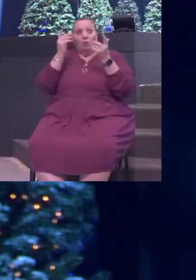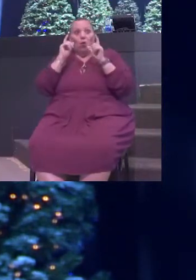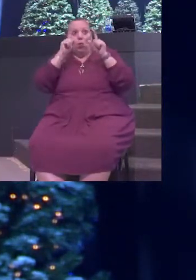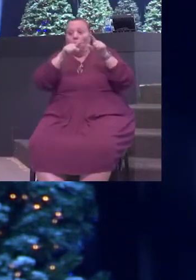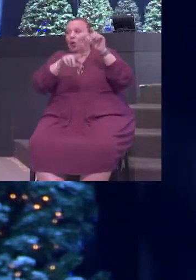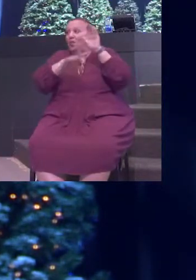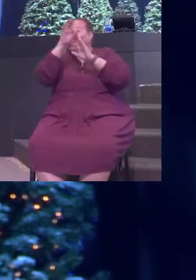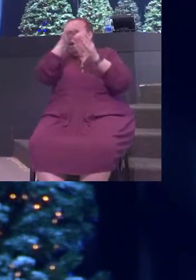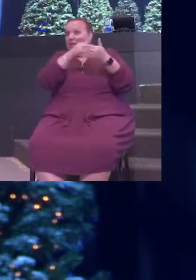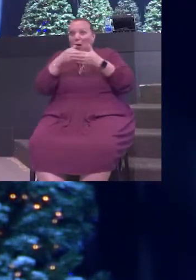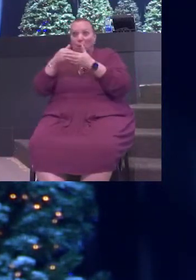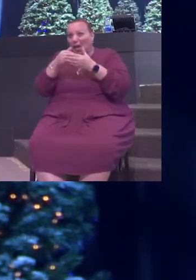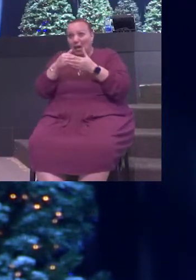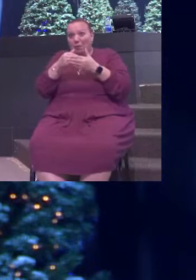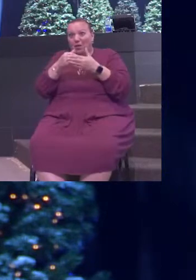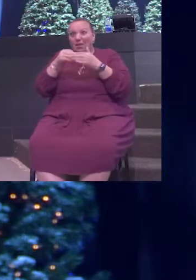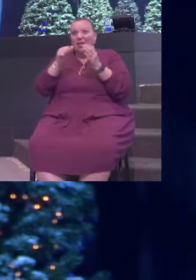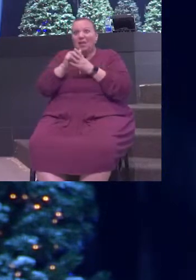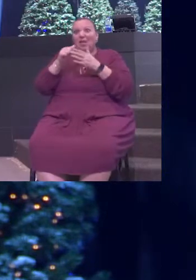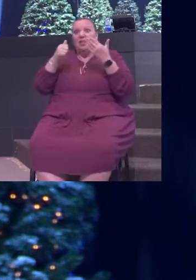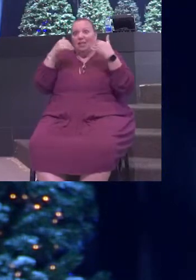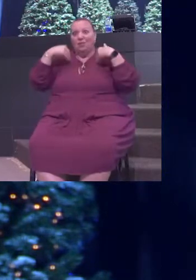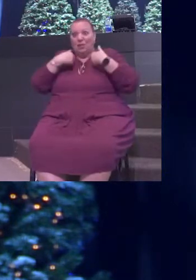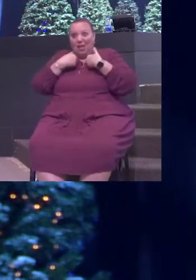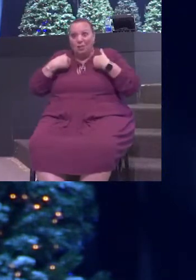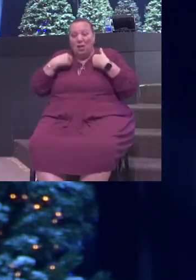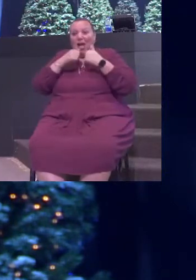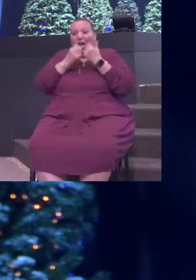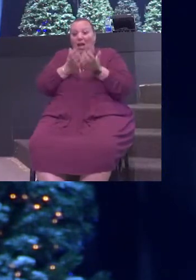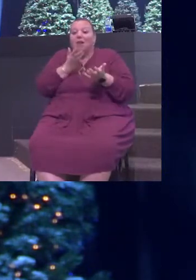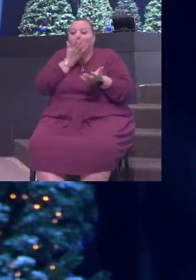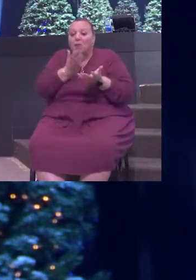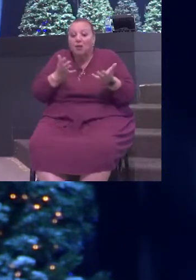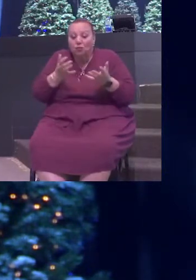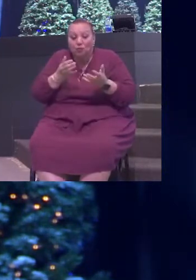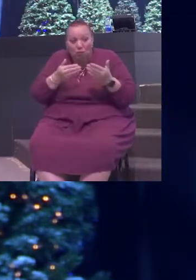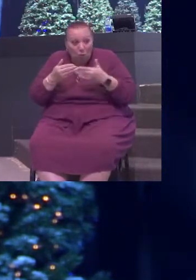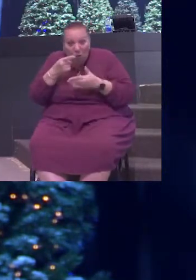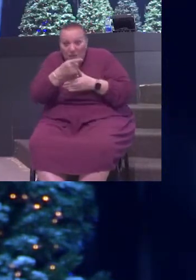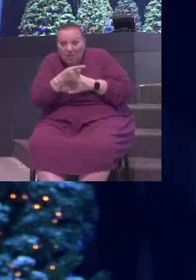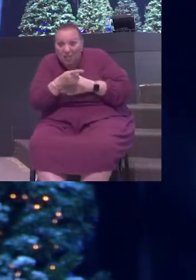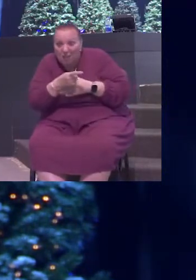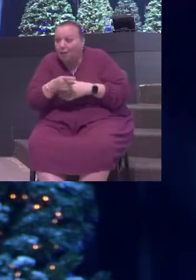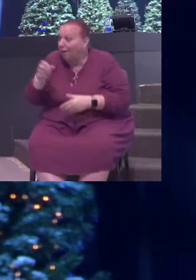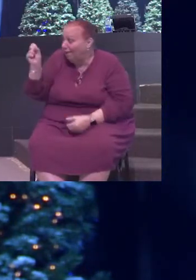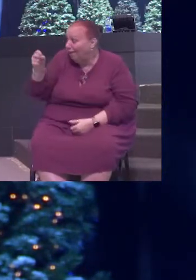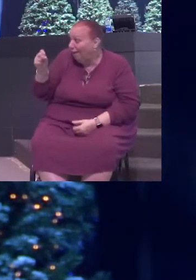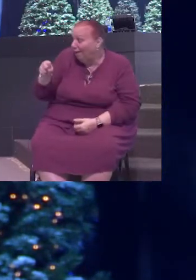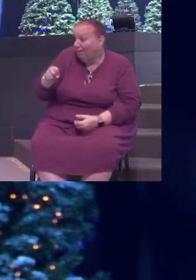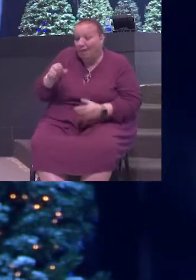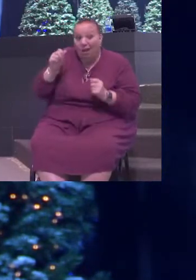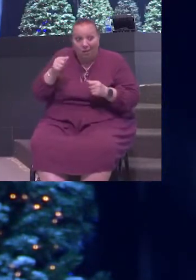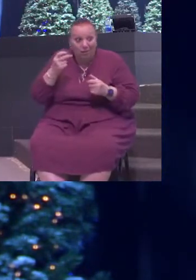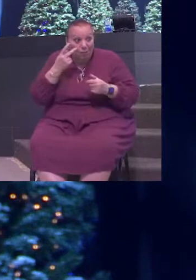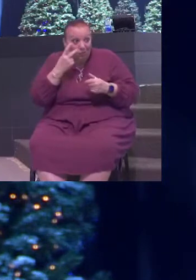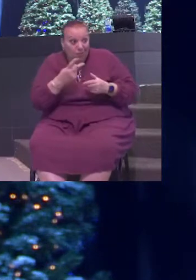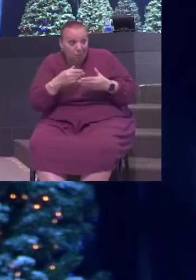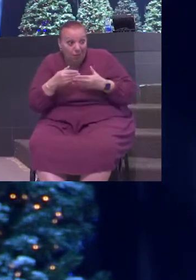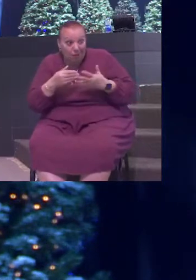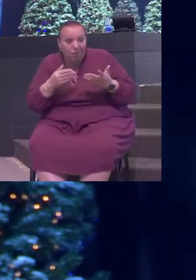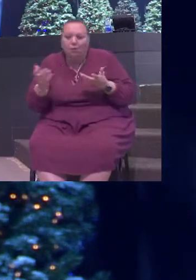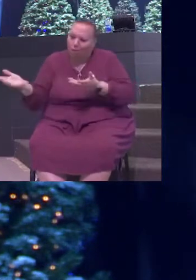in a stable and a manger." "Is there a baby in there?" "Yes." Can we see him?" And they came